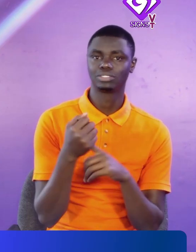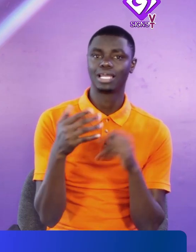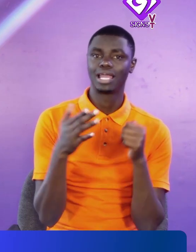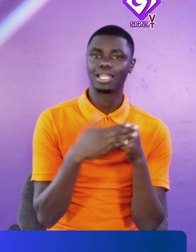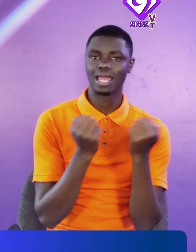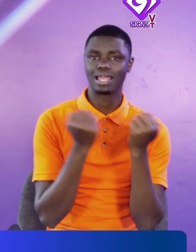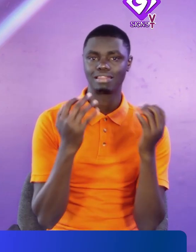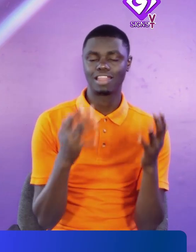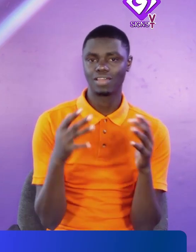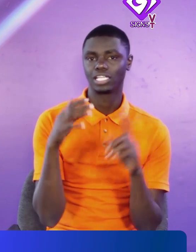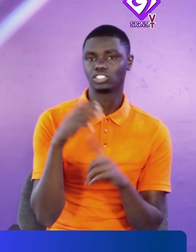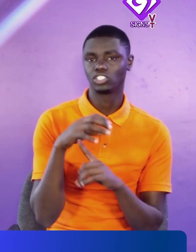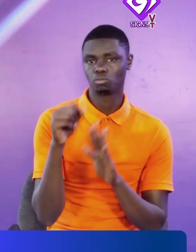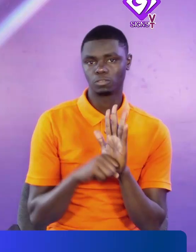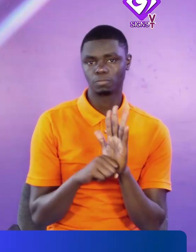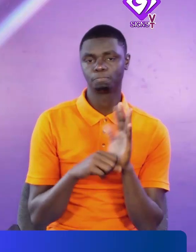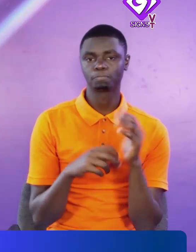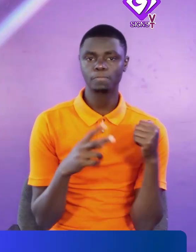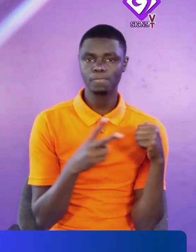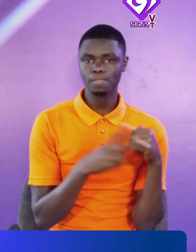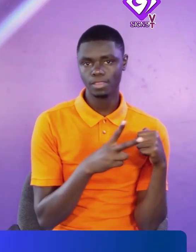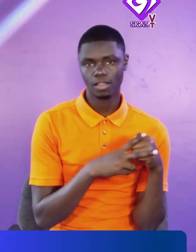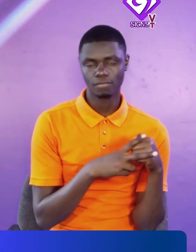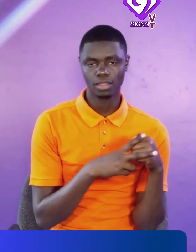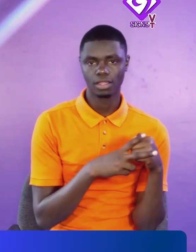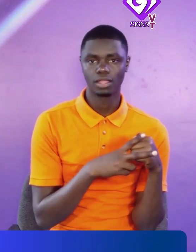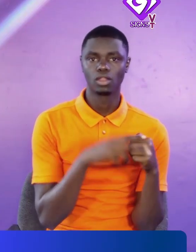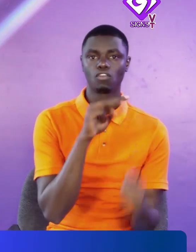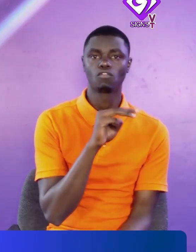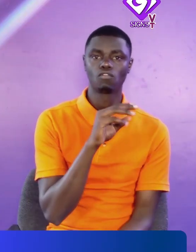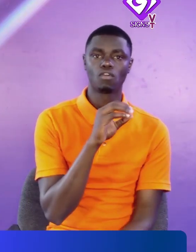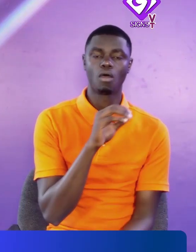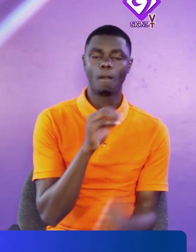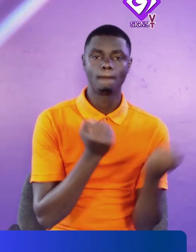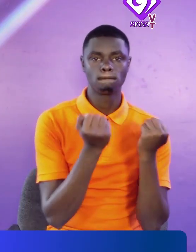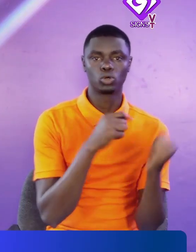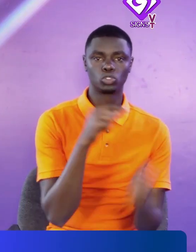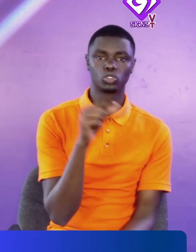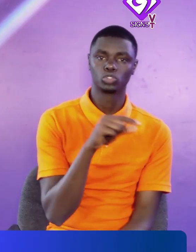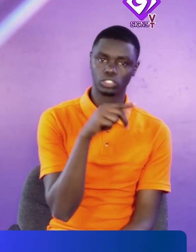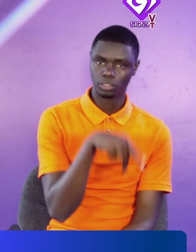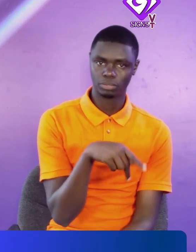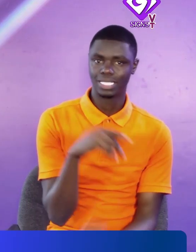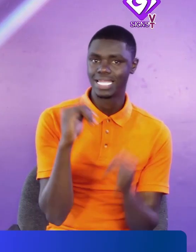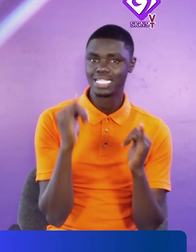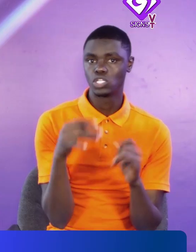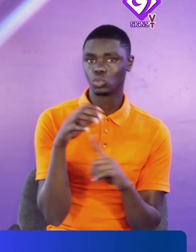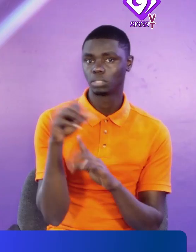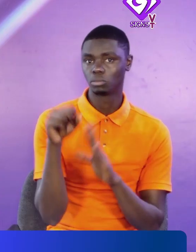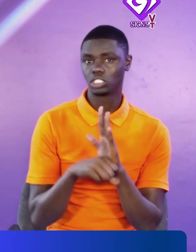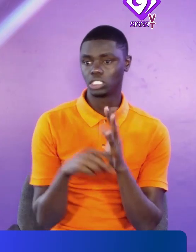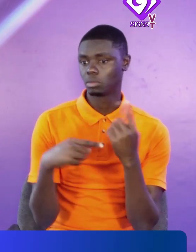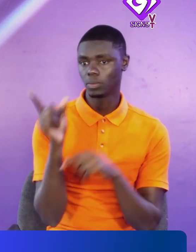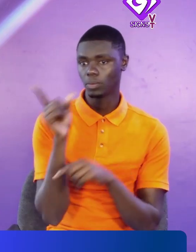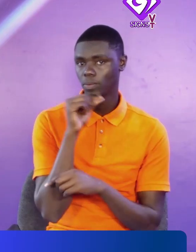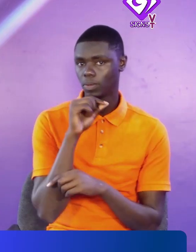Championship. 7 za Premier Motoclass MotoGP kama Rossi. Sasa juu championship imeshindwa, kumebaki ya race ya